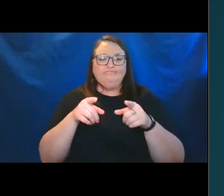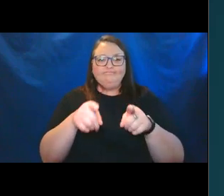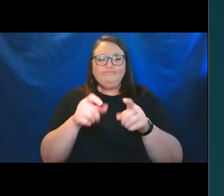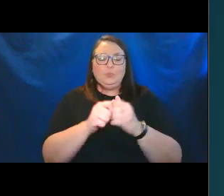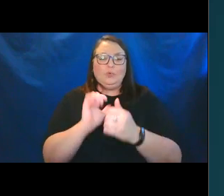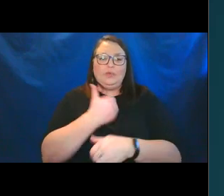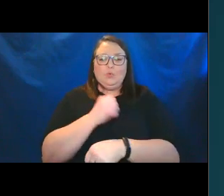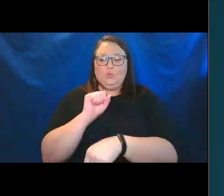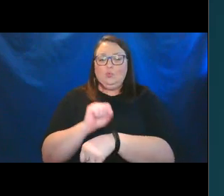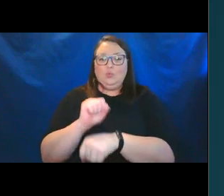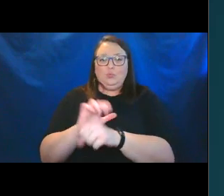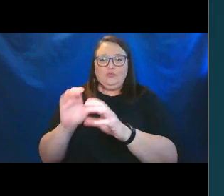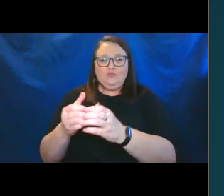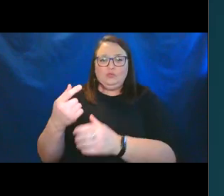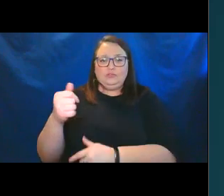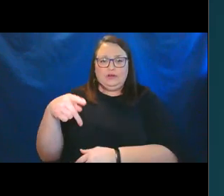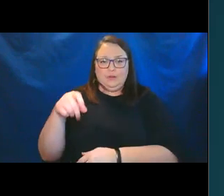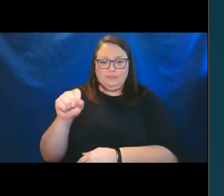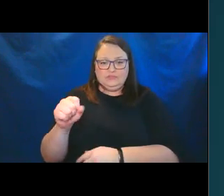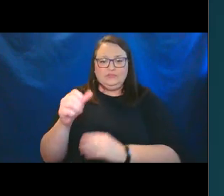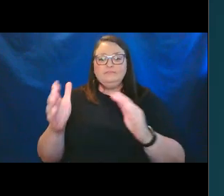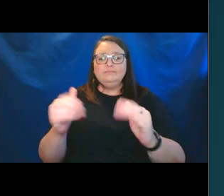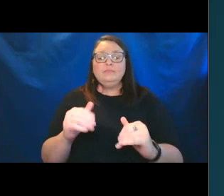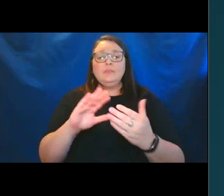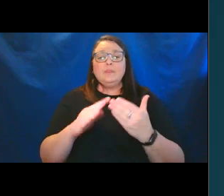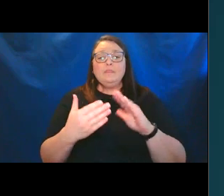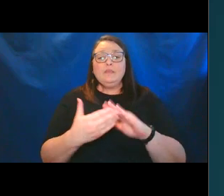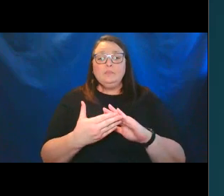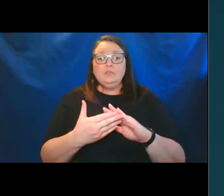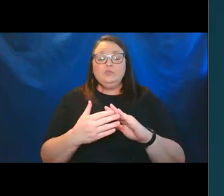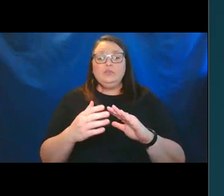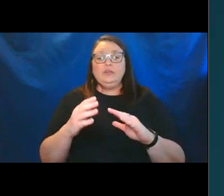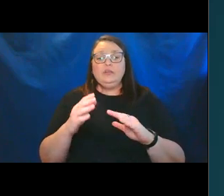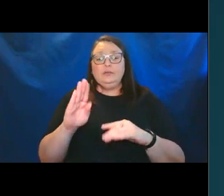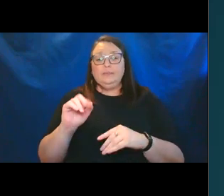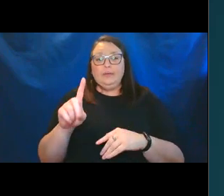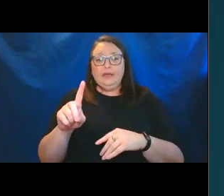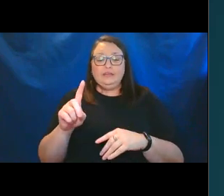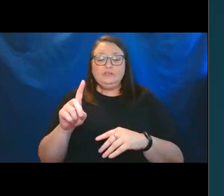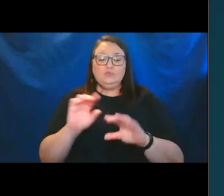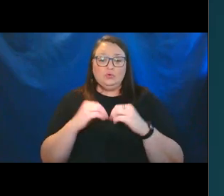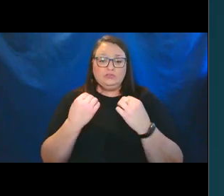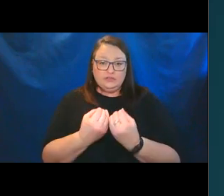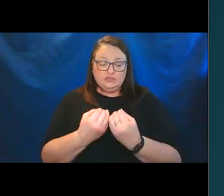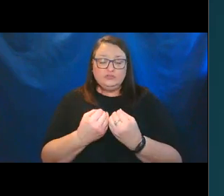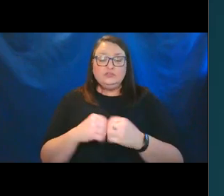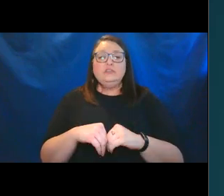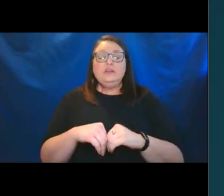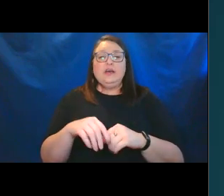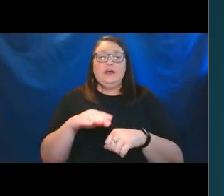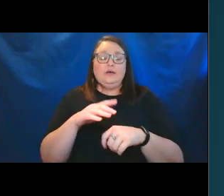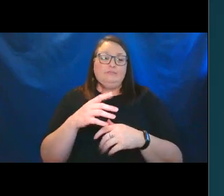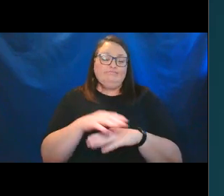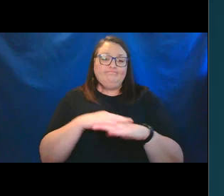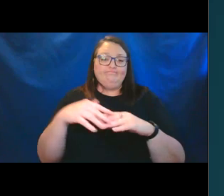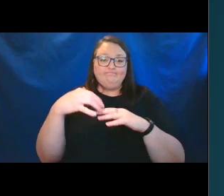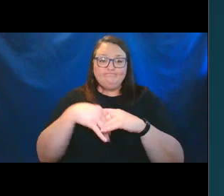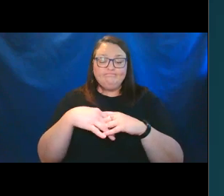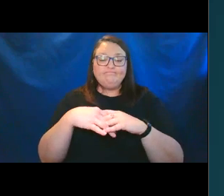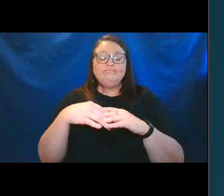our community-based organization and partners, Central Cha, Native American Indigenous Collaborative, and others, so that we can, again, meet the needs of